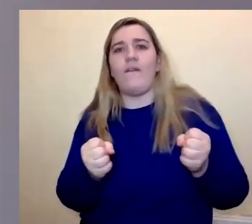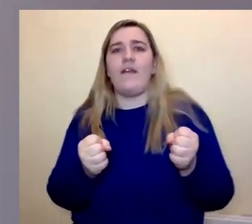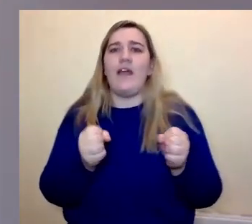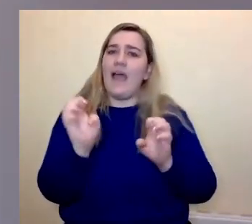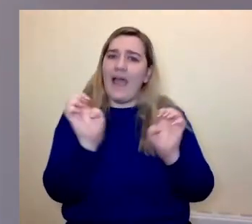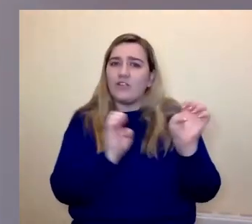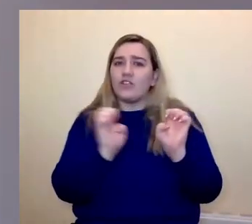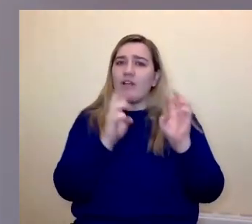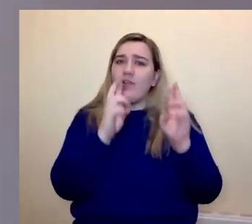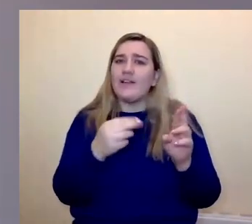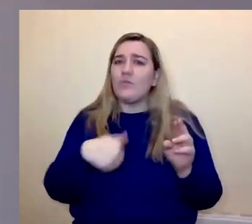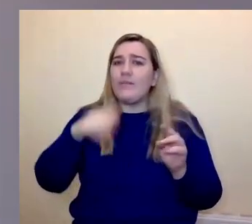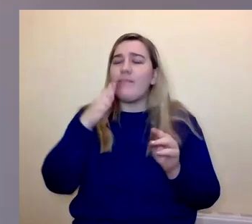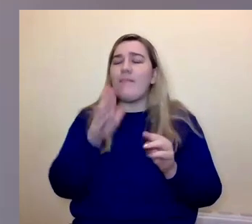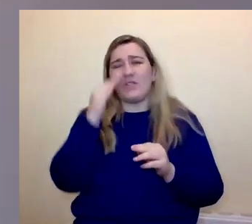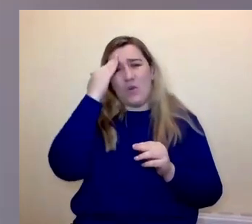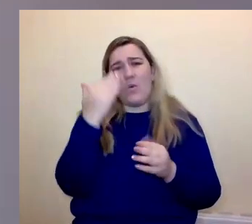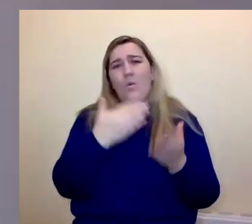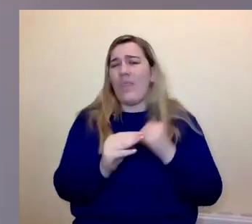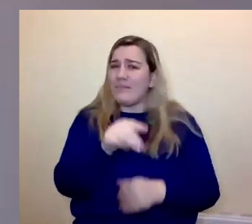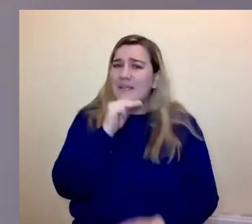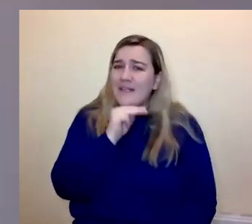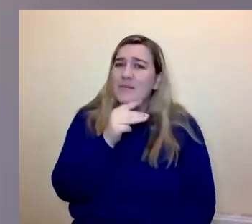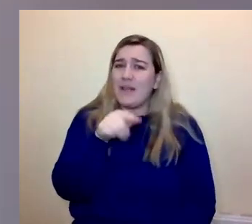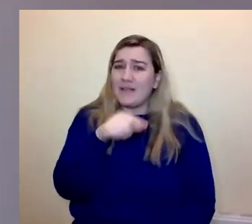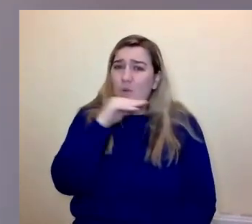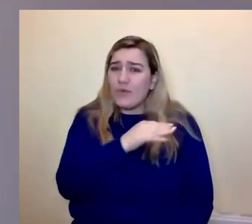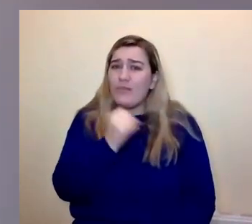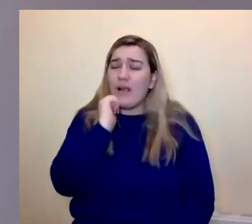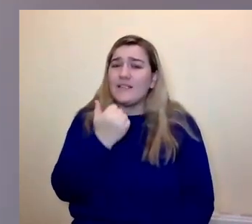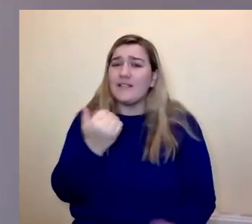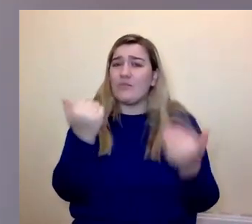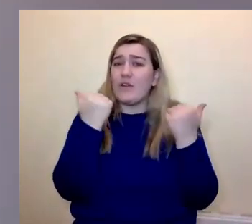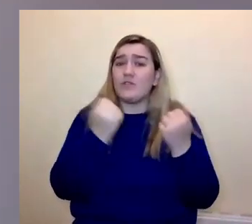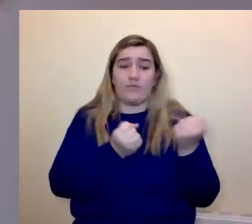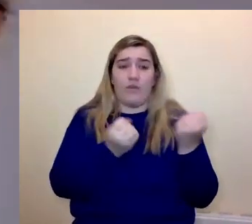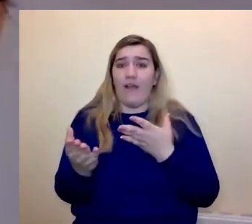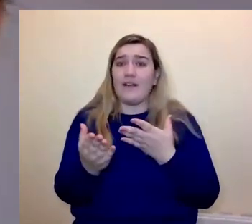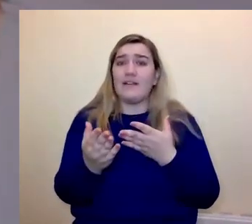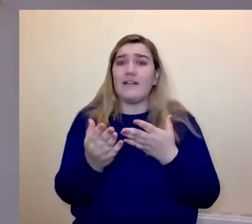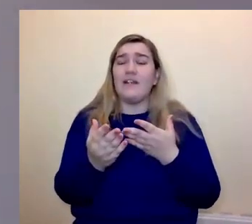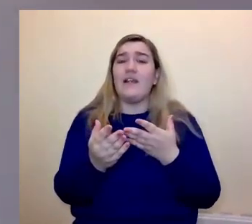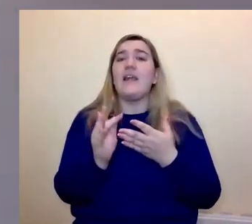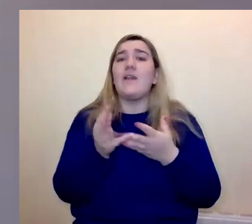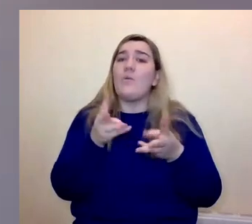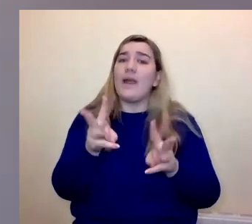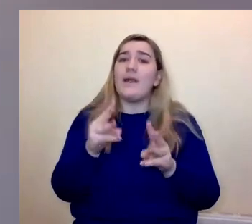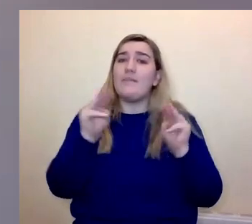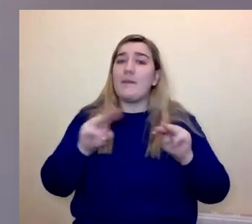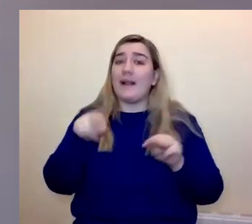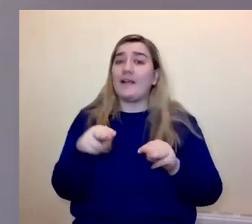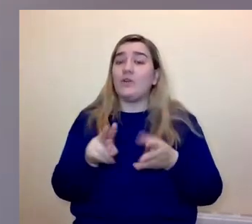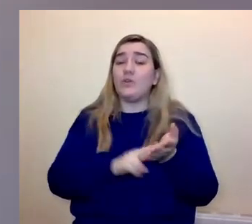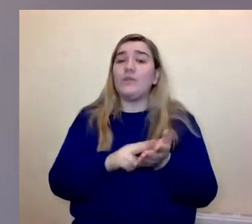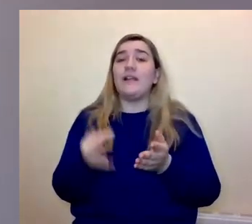what those rights are. And it's so important, of course, that information is provided in a format that people can use if those rights are